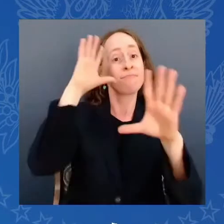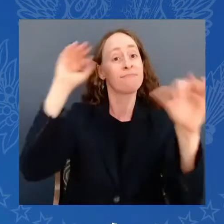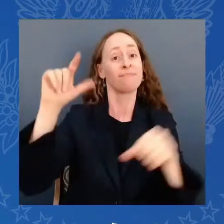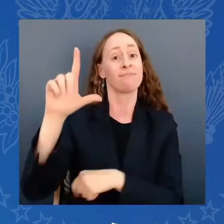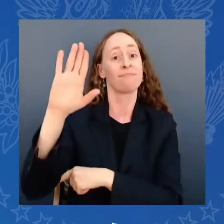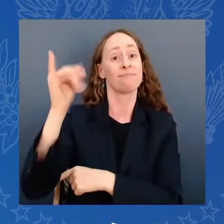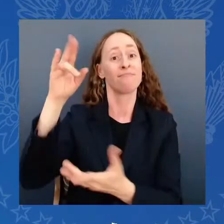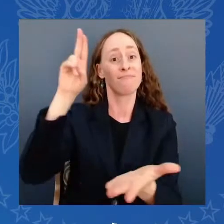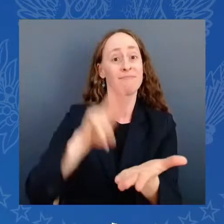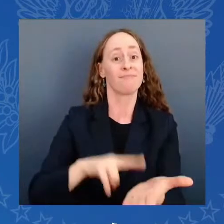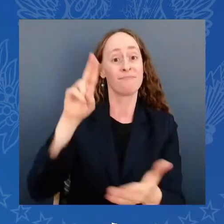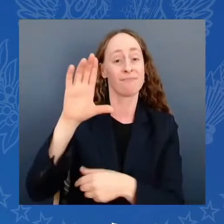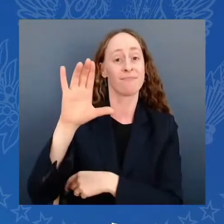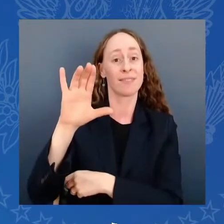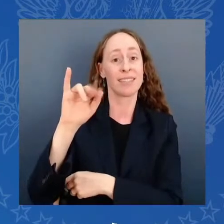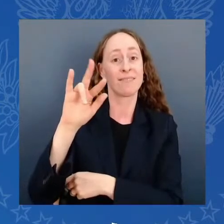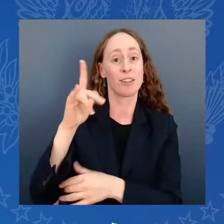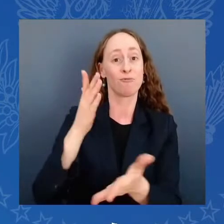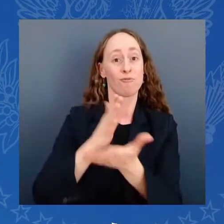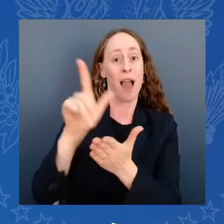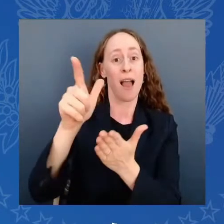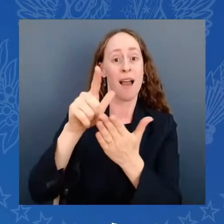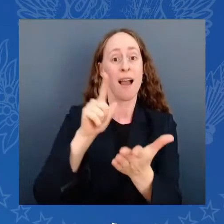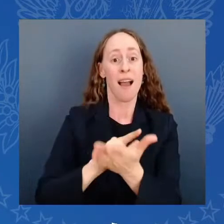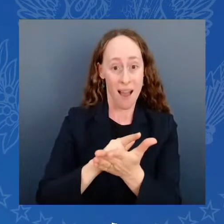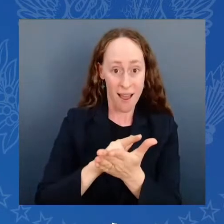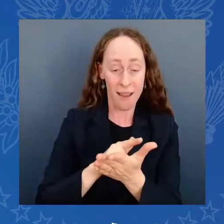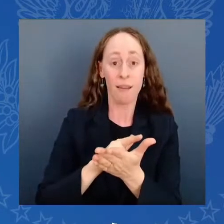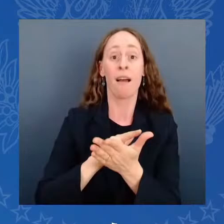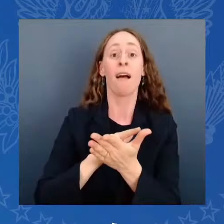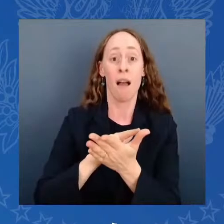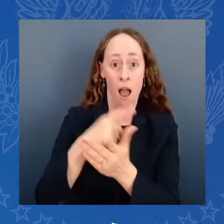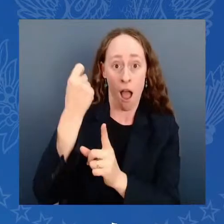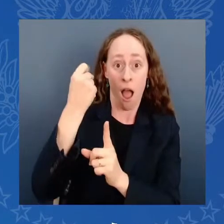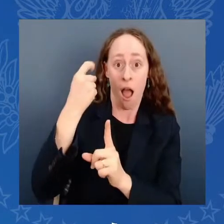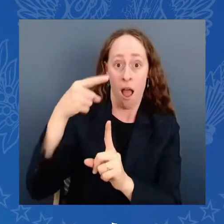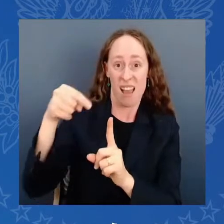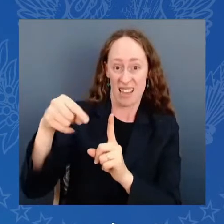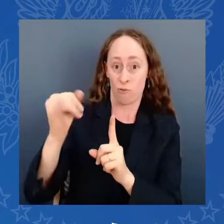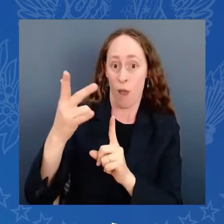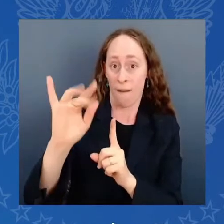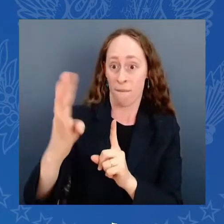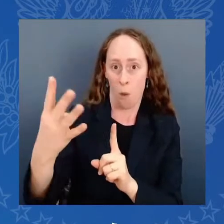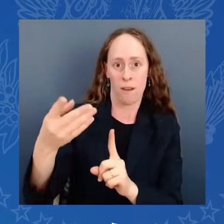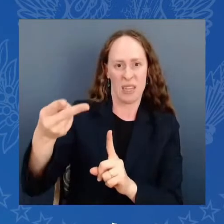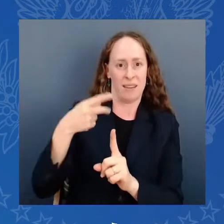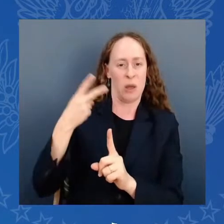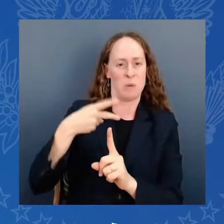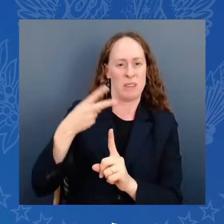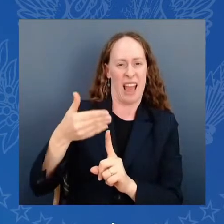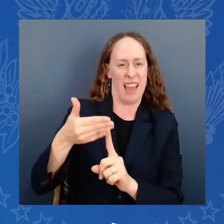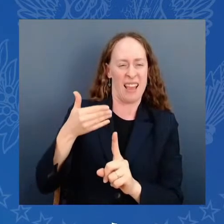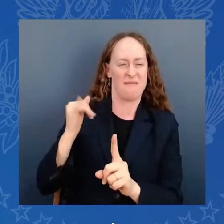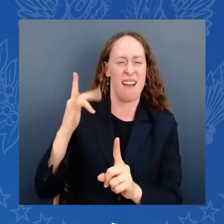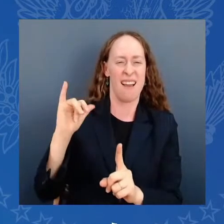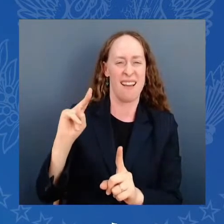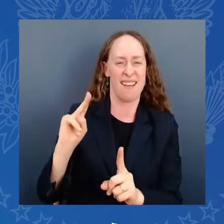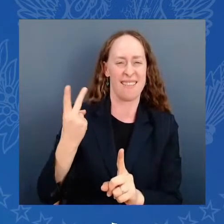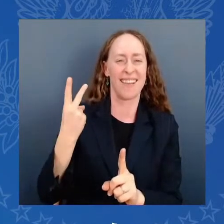of July. He said in that bill signing, and I quote, "This is a proud